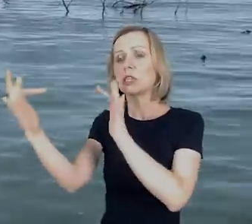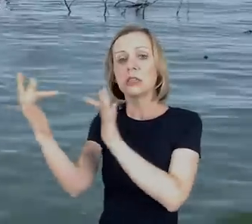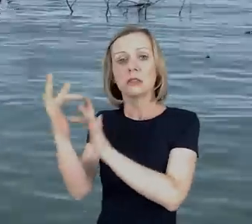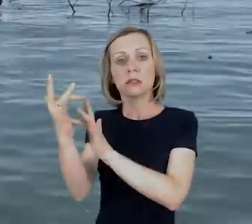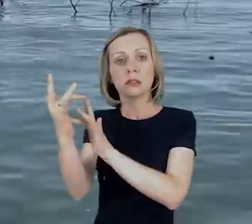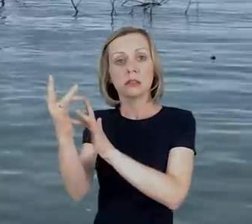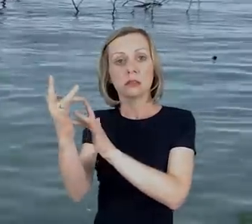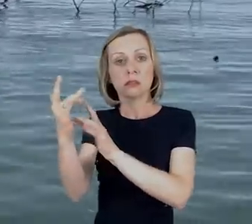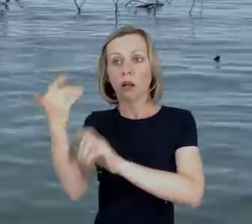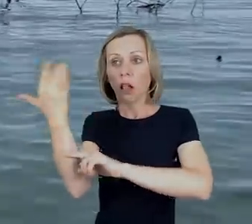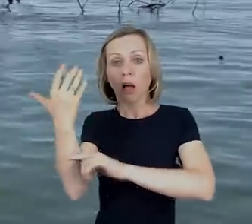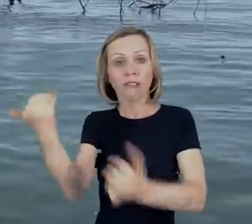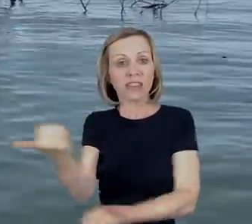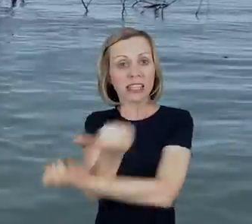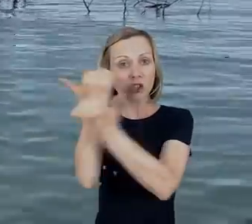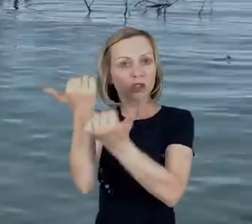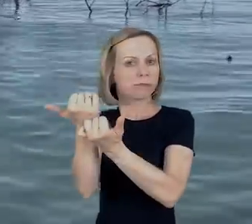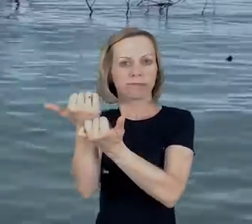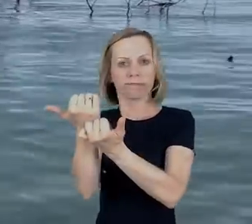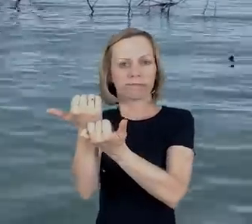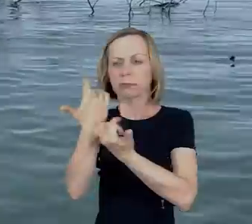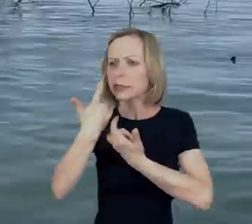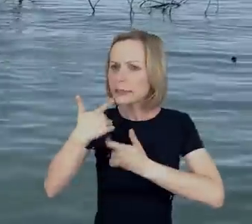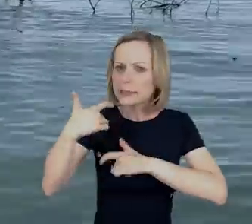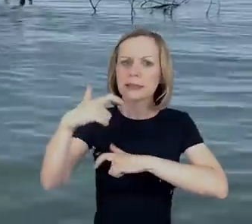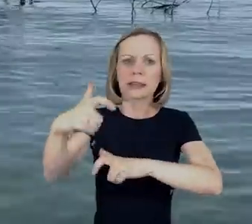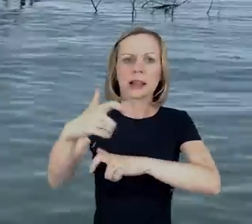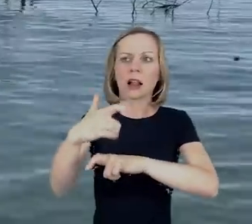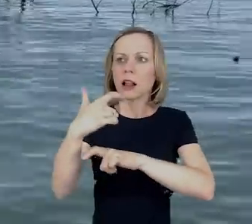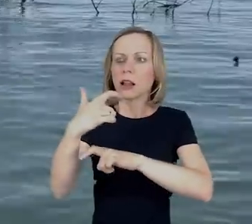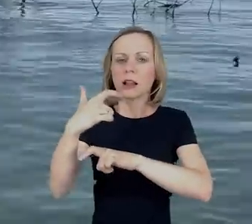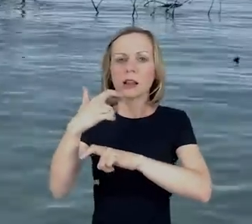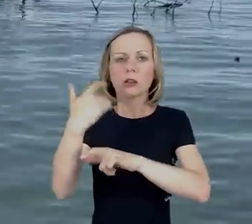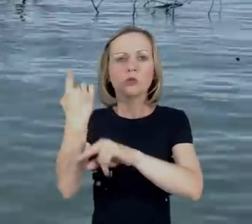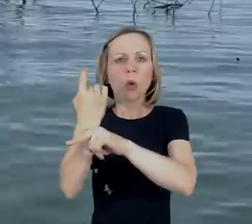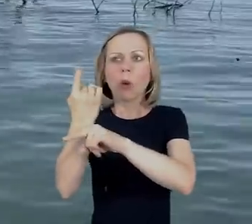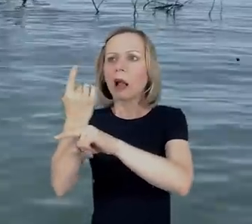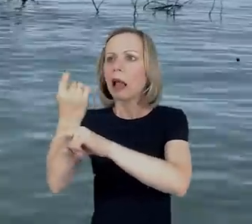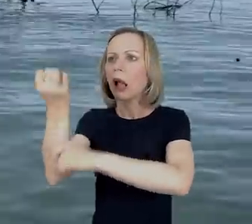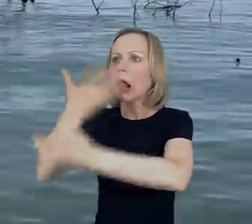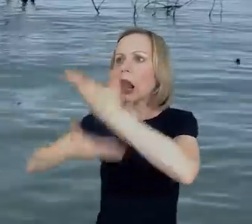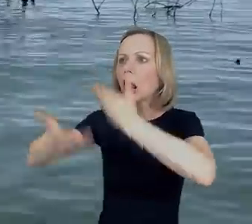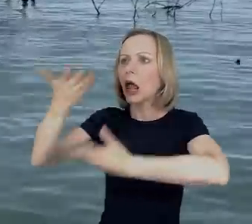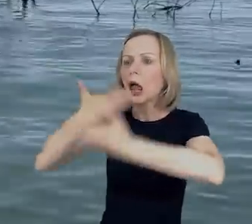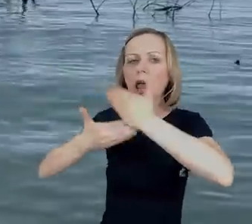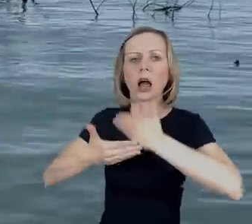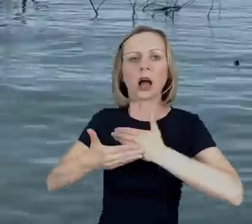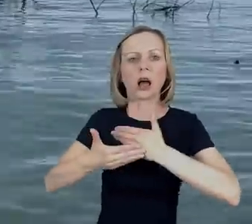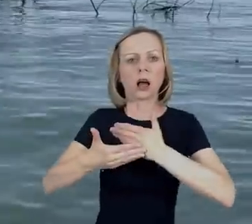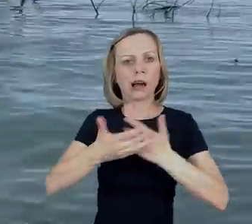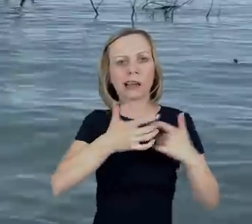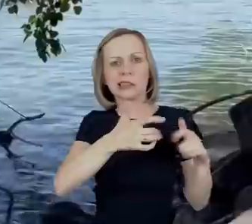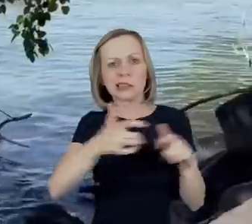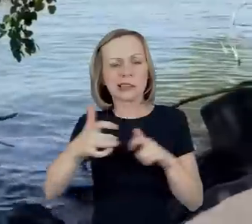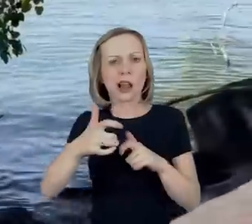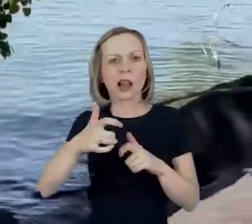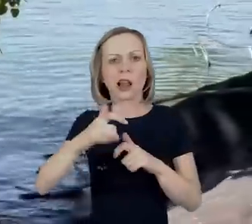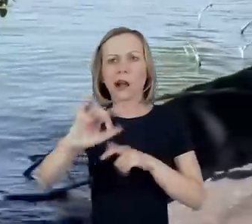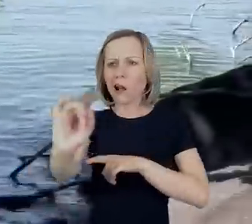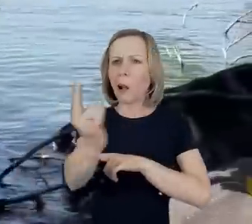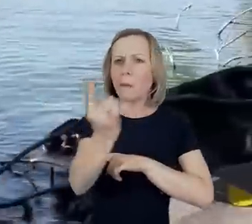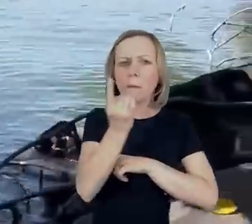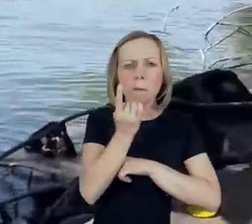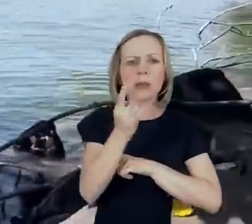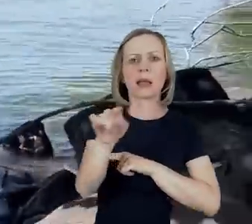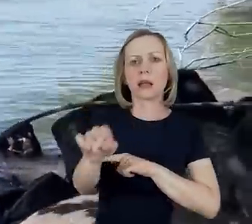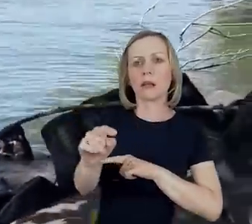I believe Jesus is still speaking. He is still walking on water, calling to us across